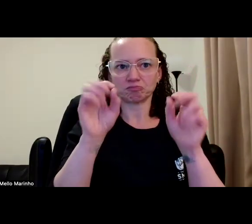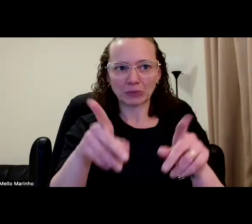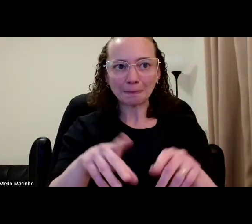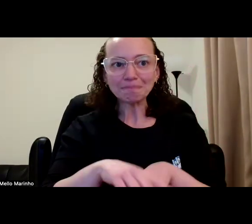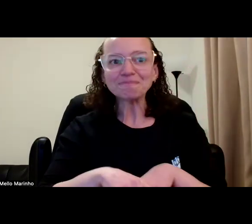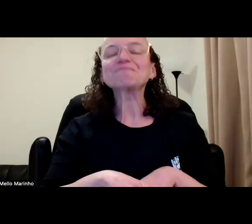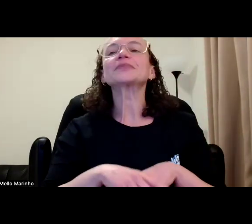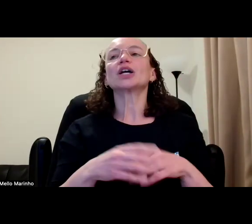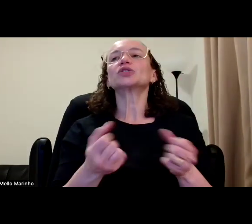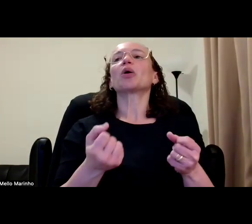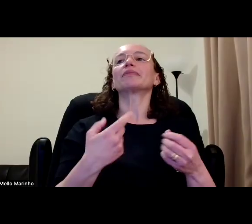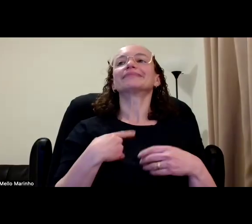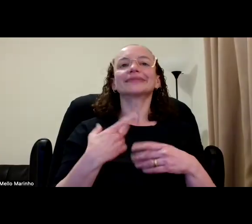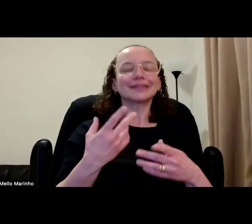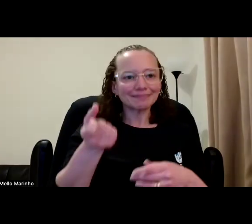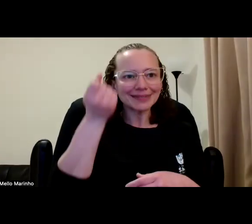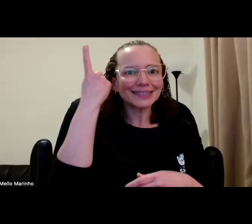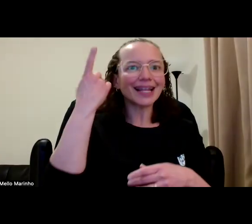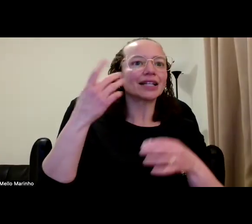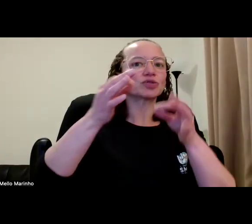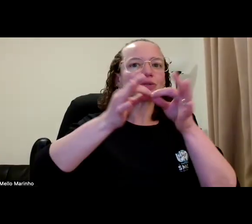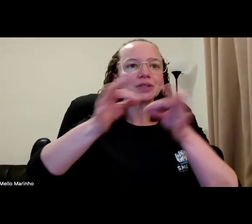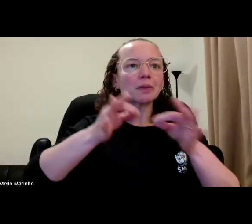different. Okay?